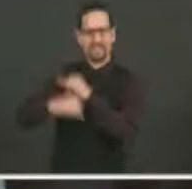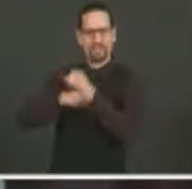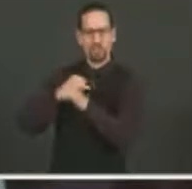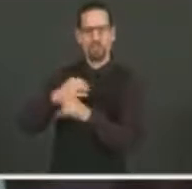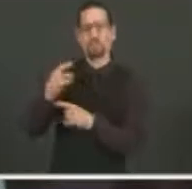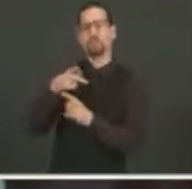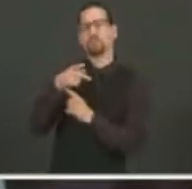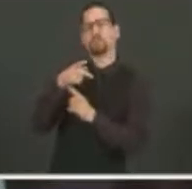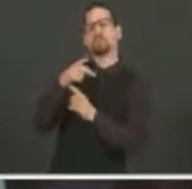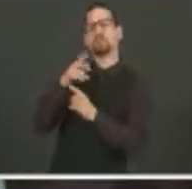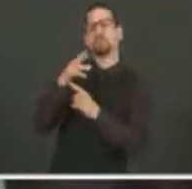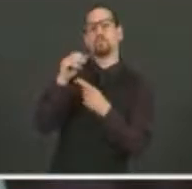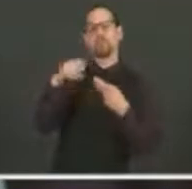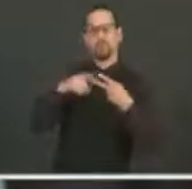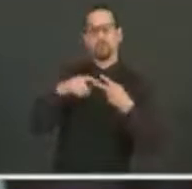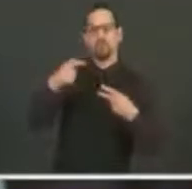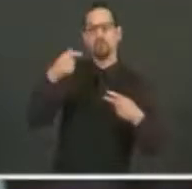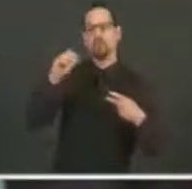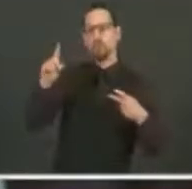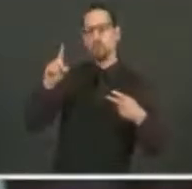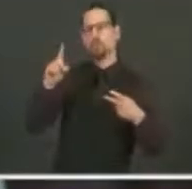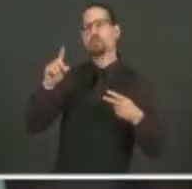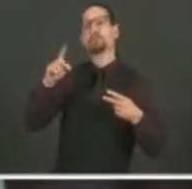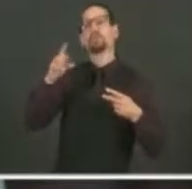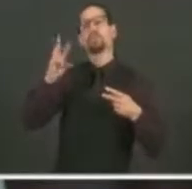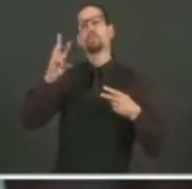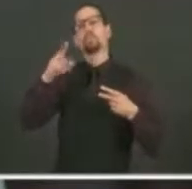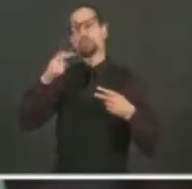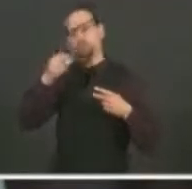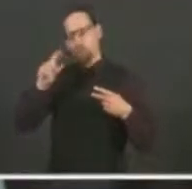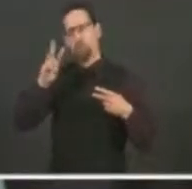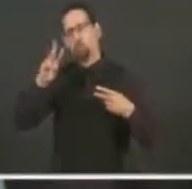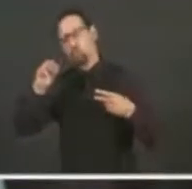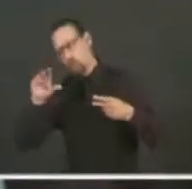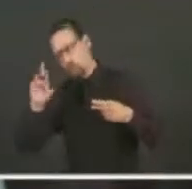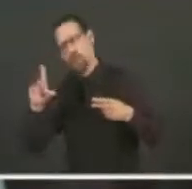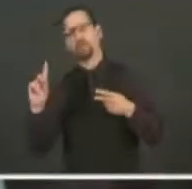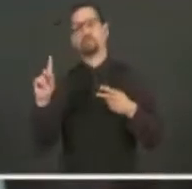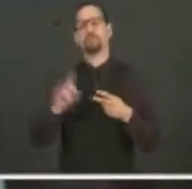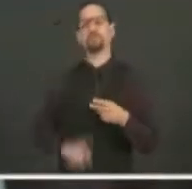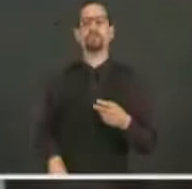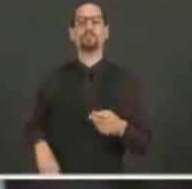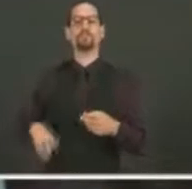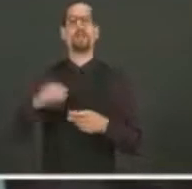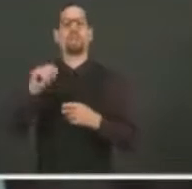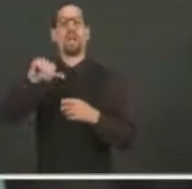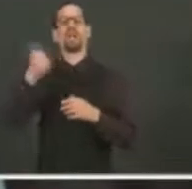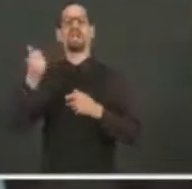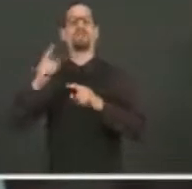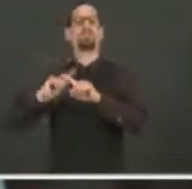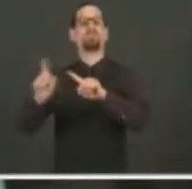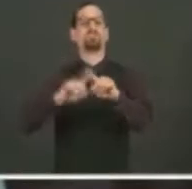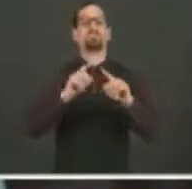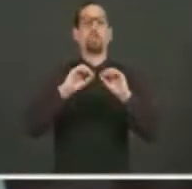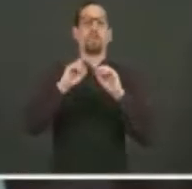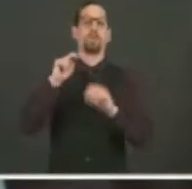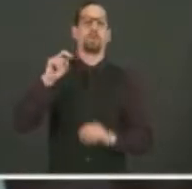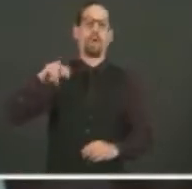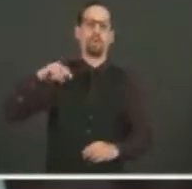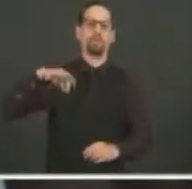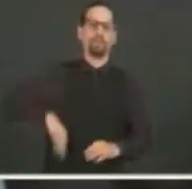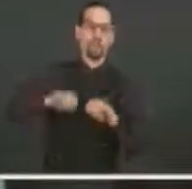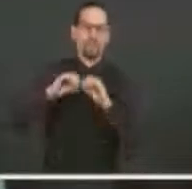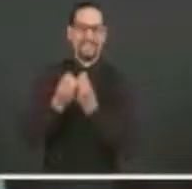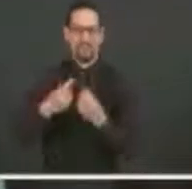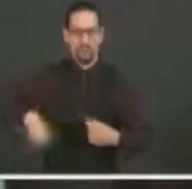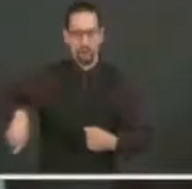two well-known, well-established nonprofits in the community. You can text We Are